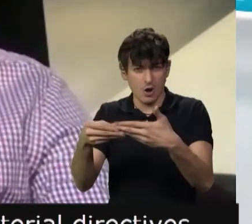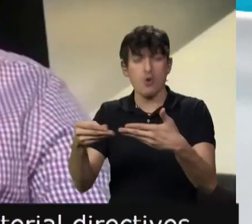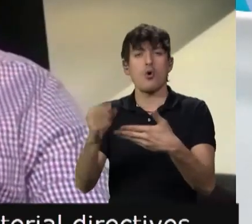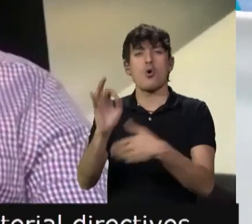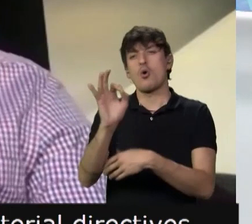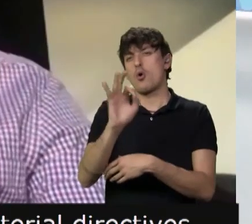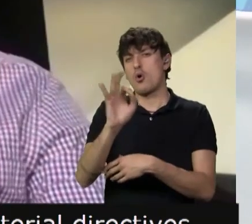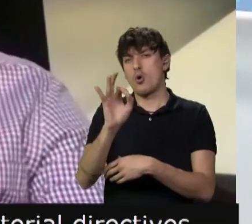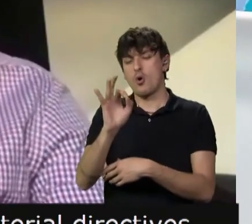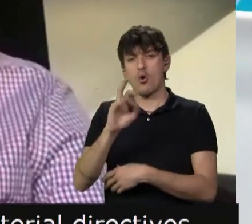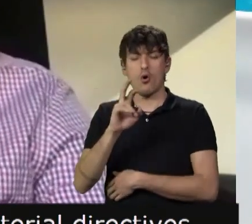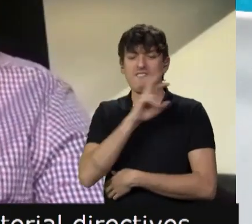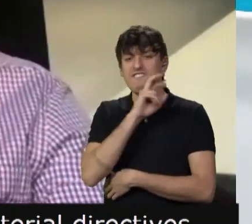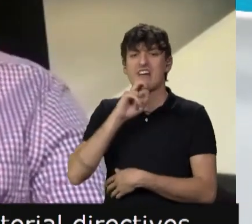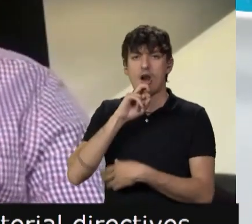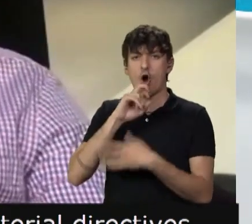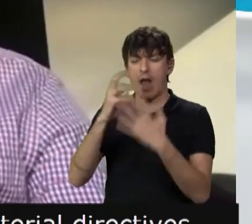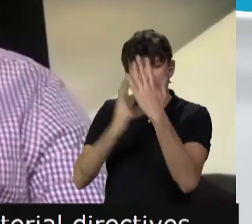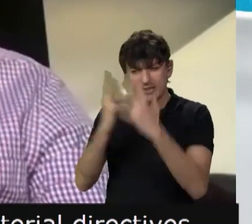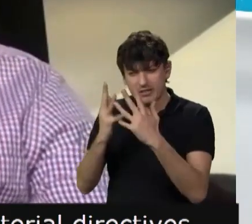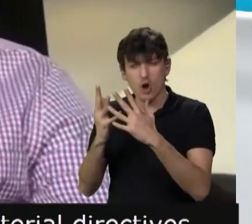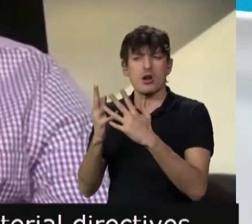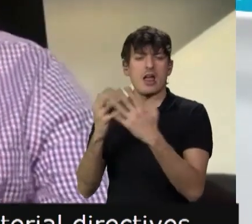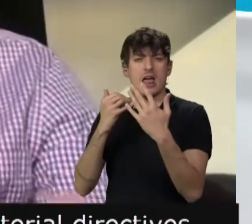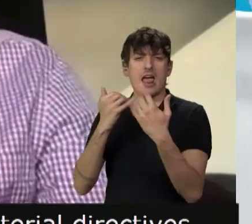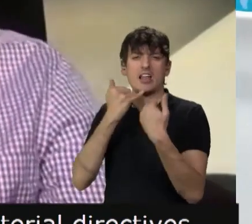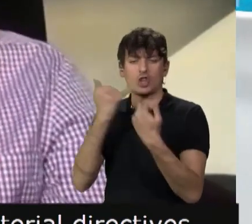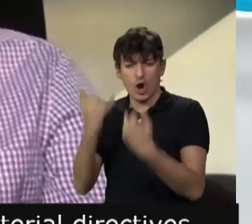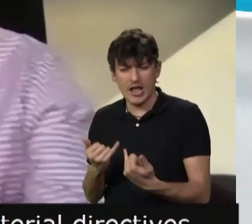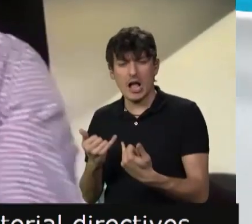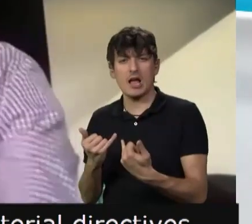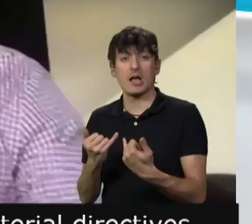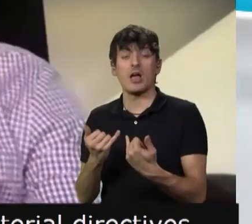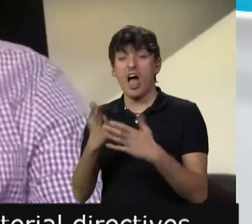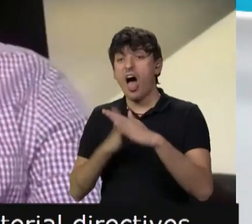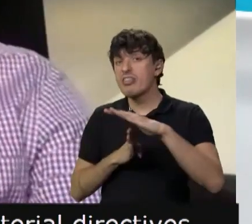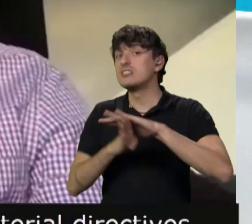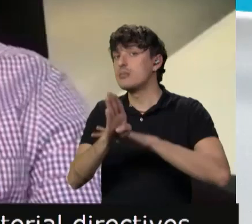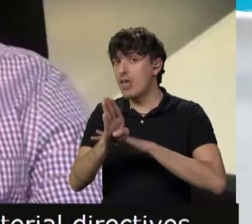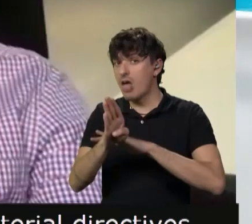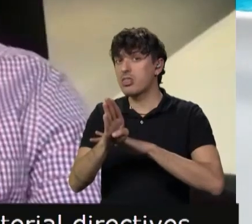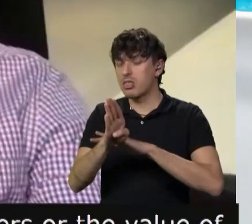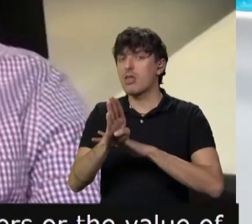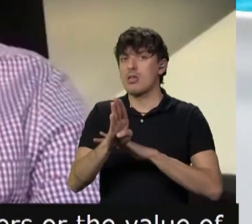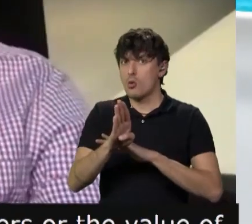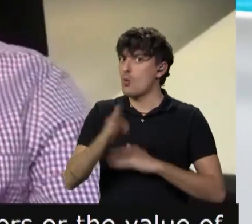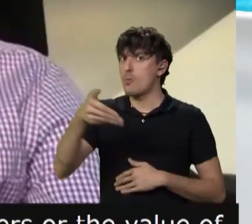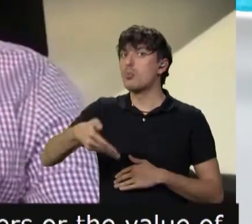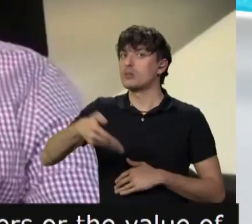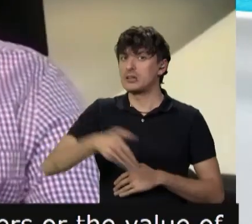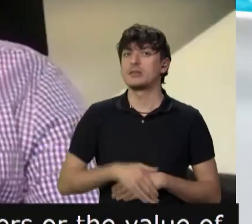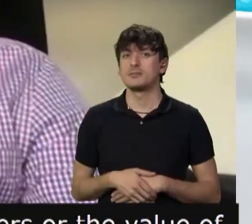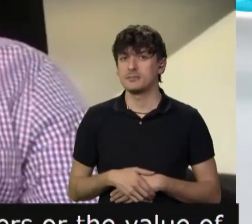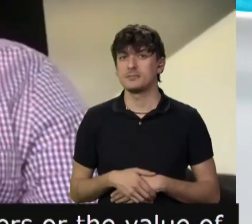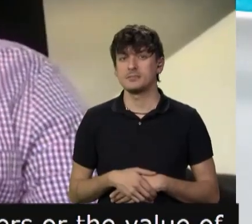e-administration based on the users or the value of e-administration, where accessibility has an